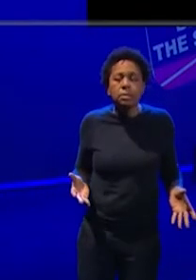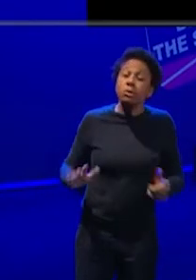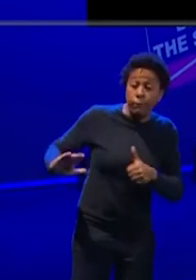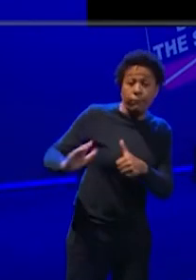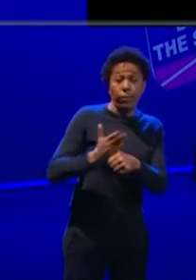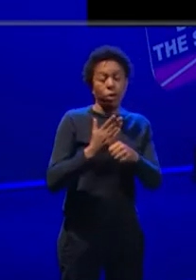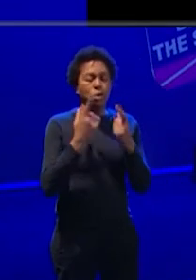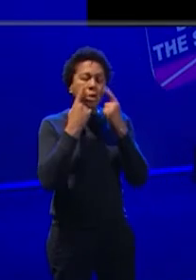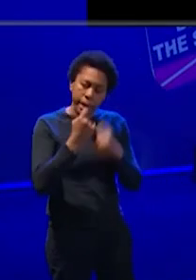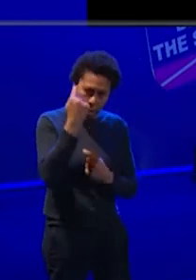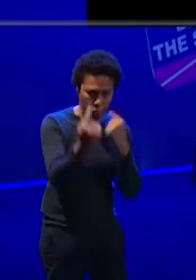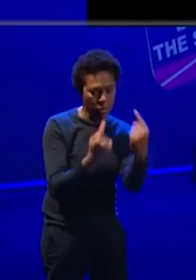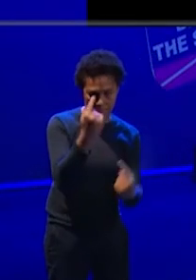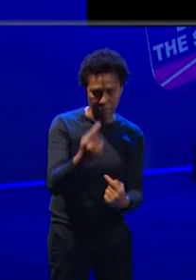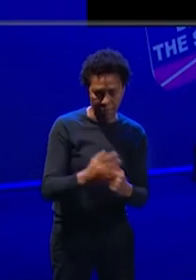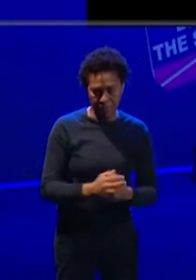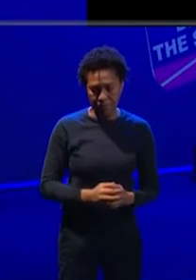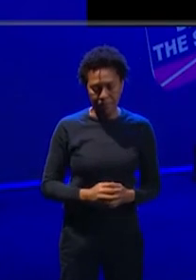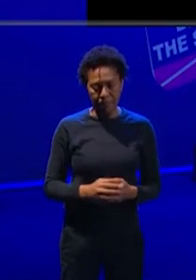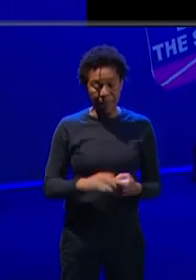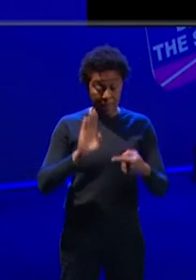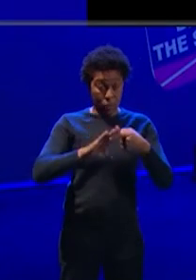foremost, take care of yourself.